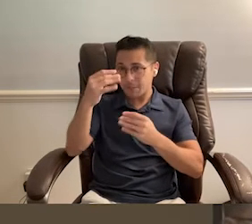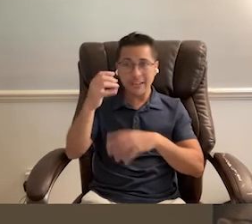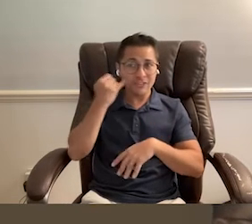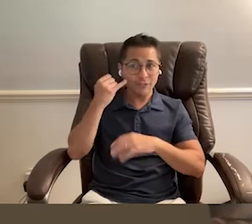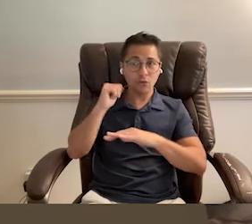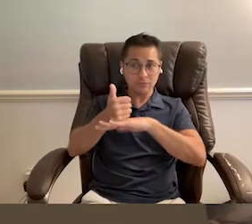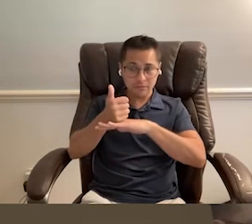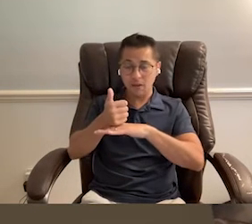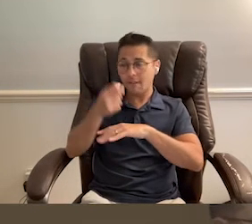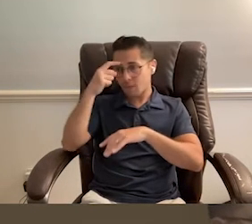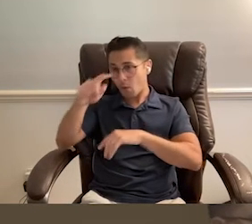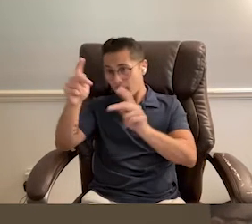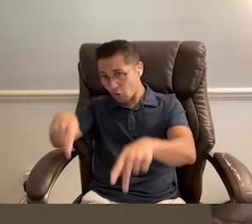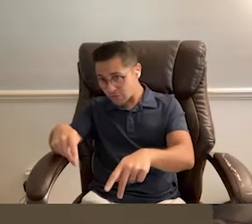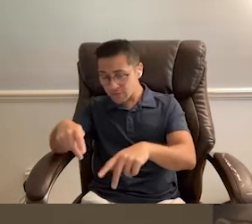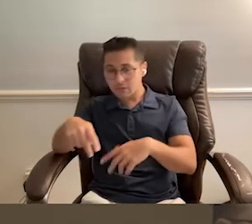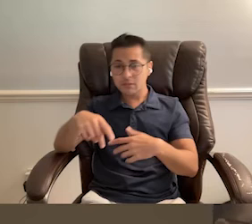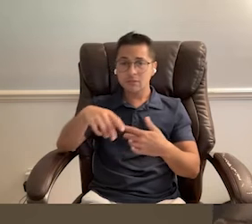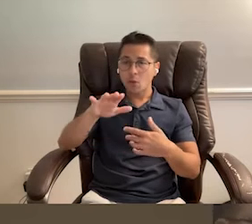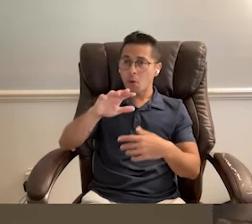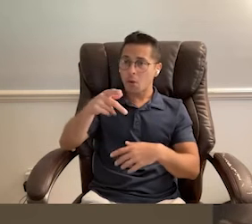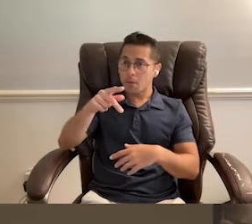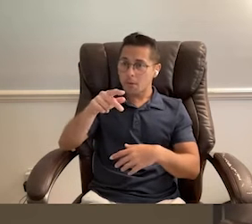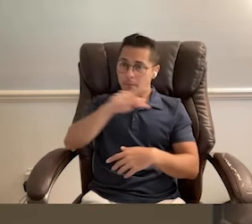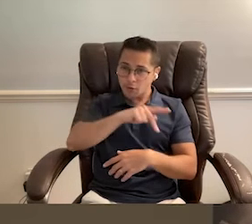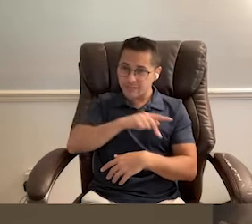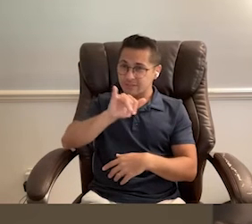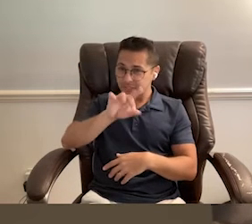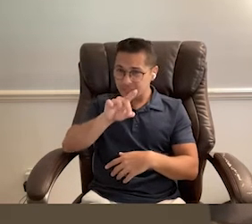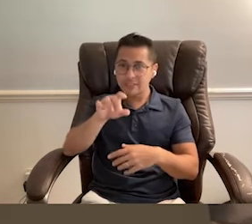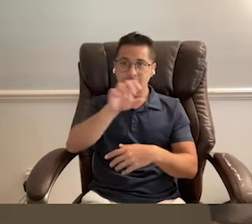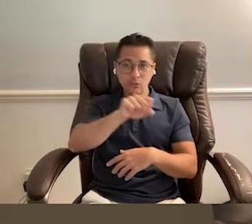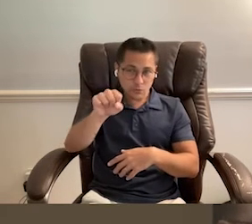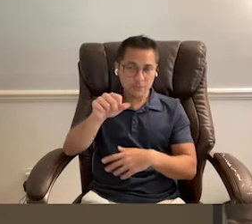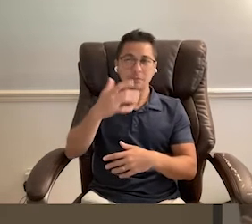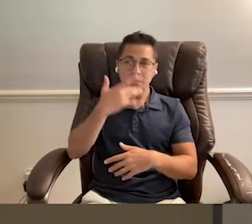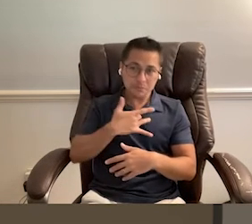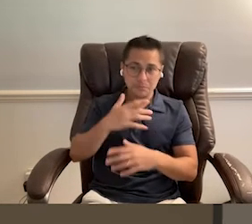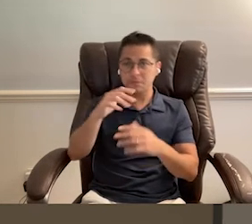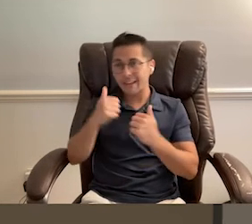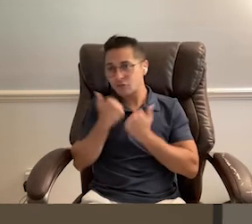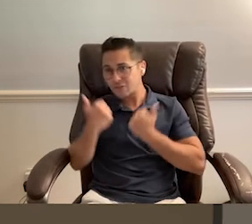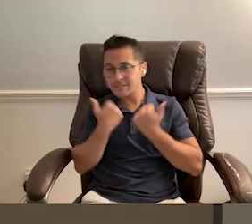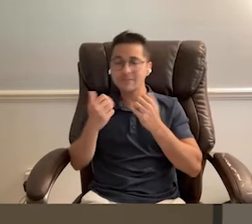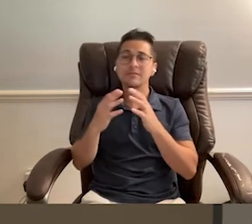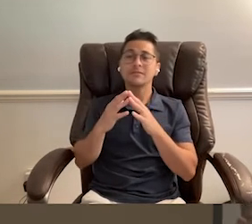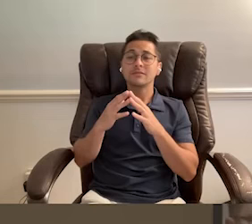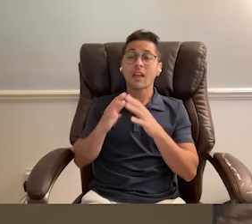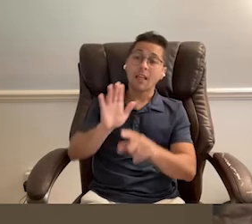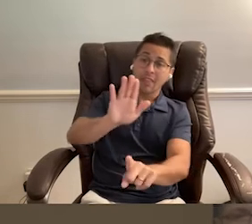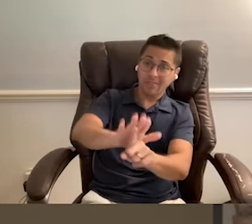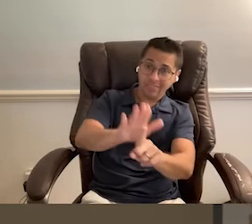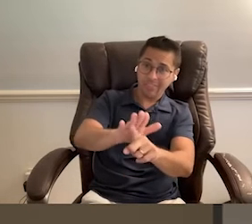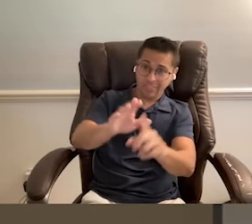beneficiary, so your personal identification information, social, date of birth, address, their information as well.